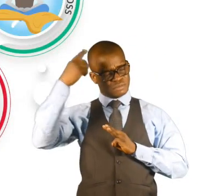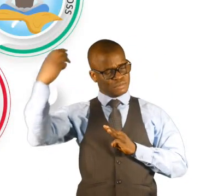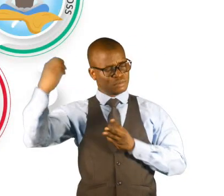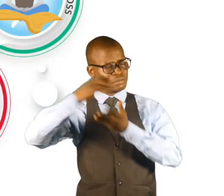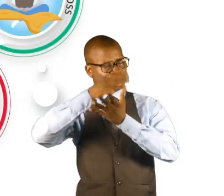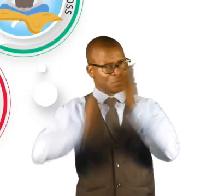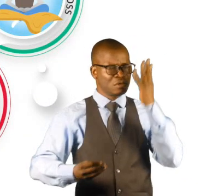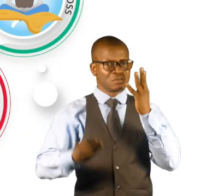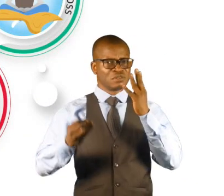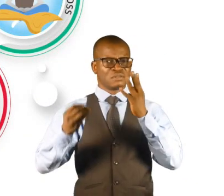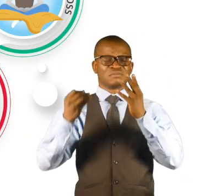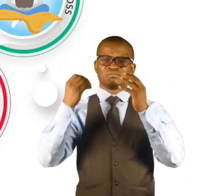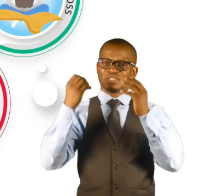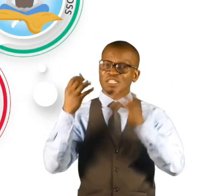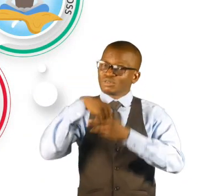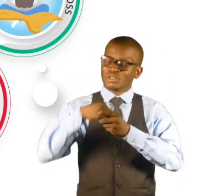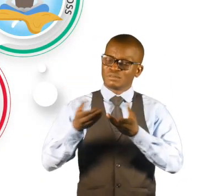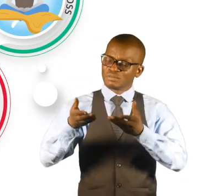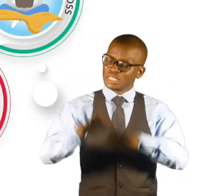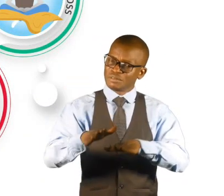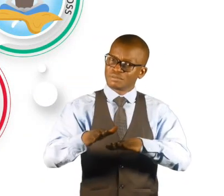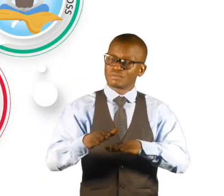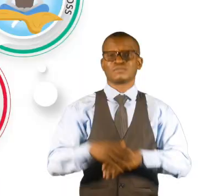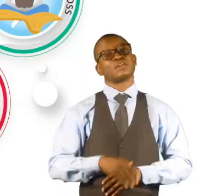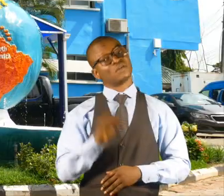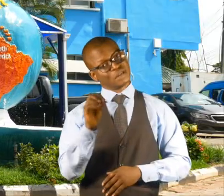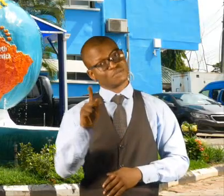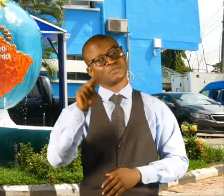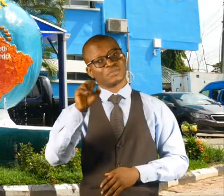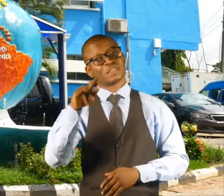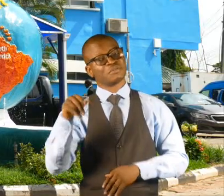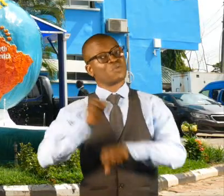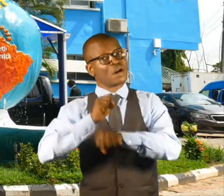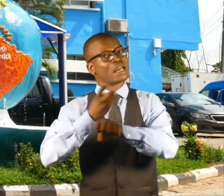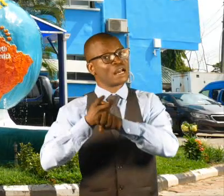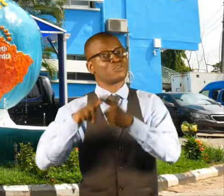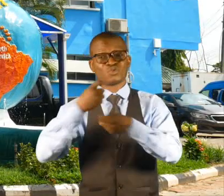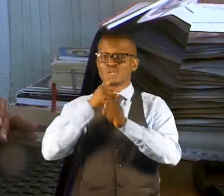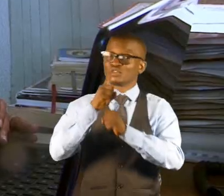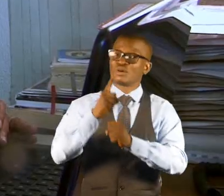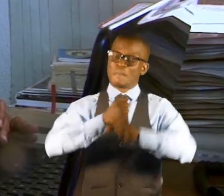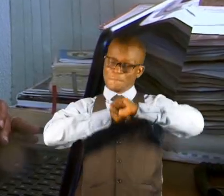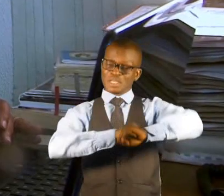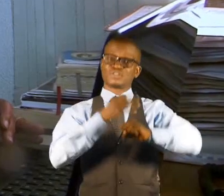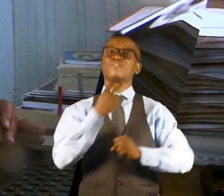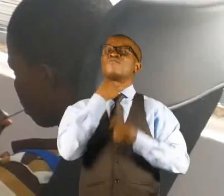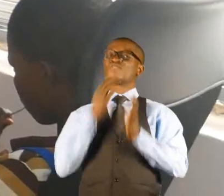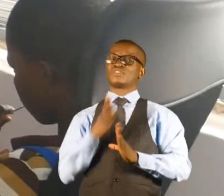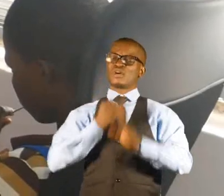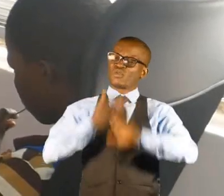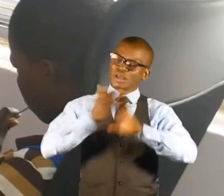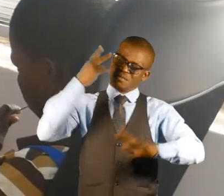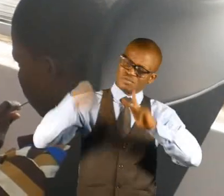anxiety, memory loss, severe forms of mental trauma and death. Well, NAPTIP is working tirelessly to ensure